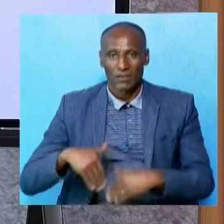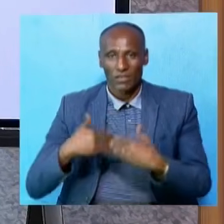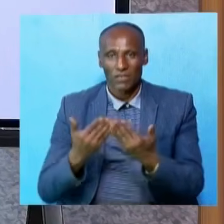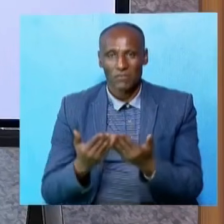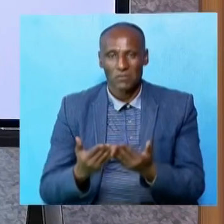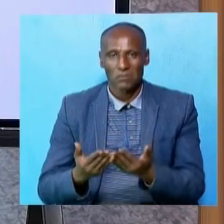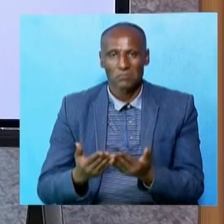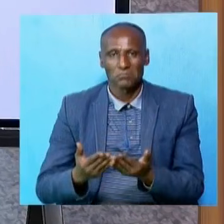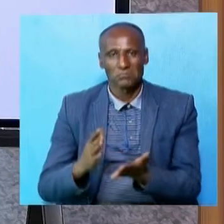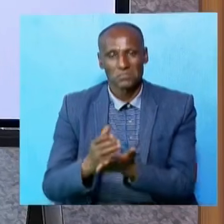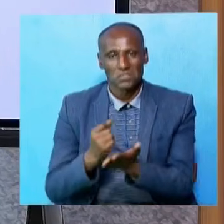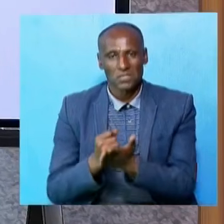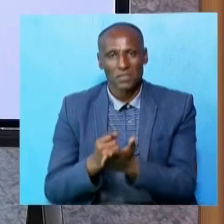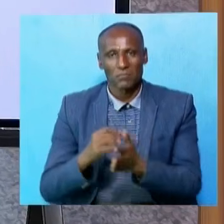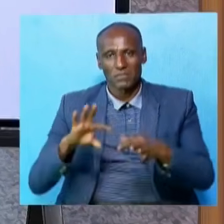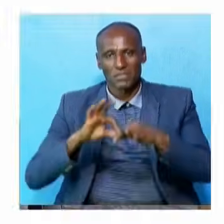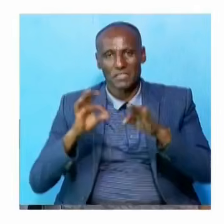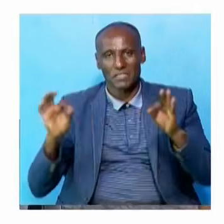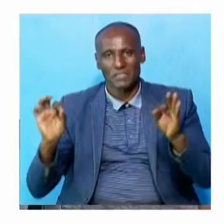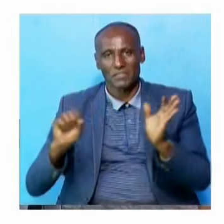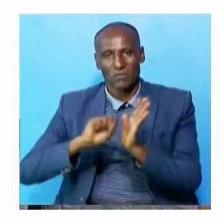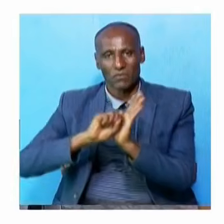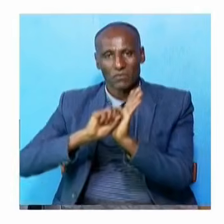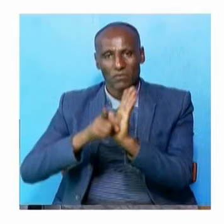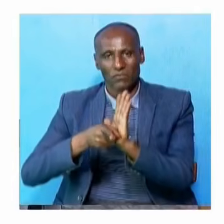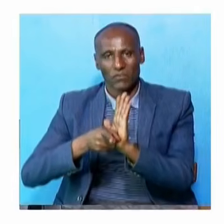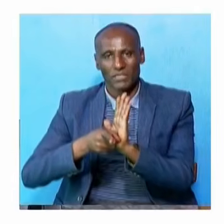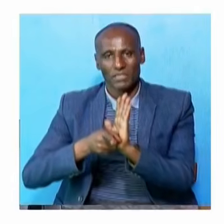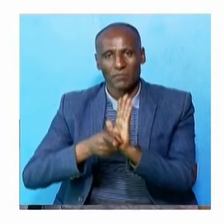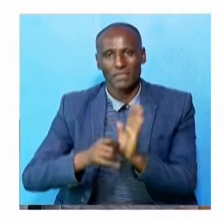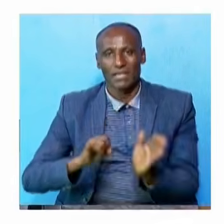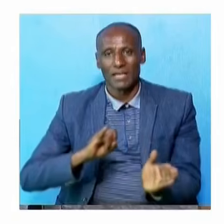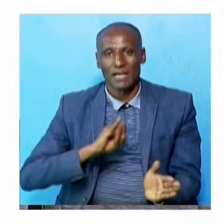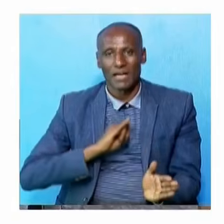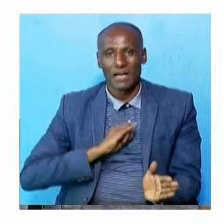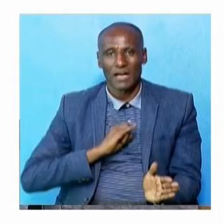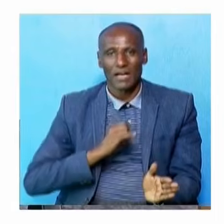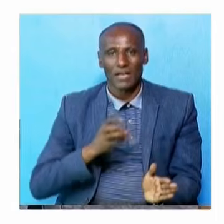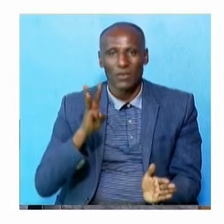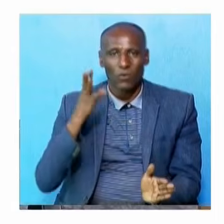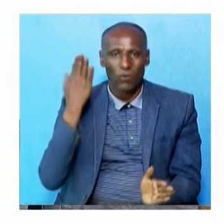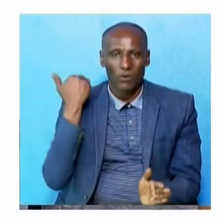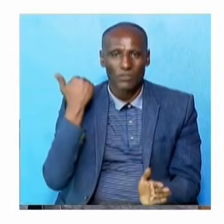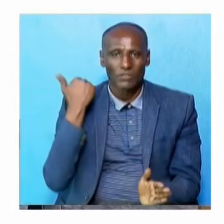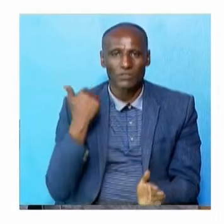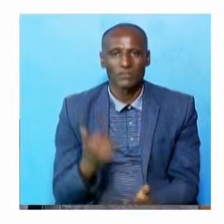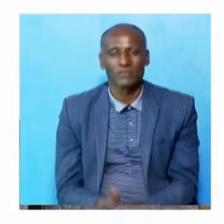using past continuous. For example, I was